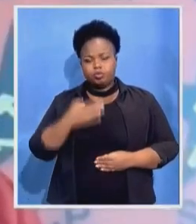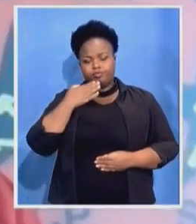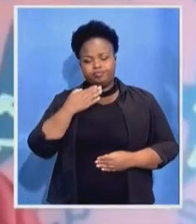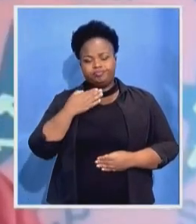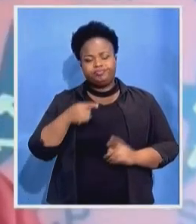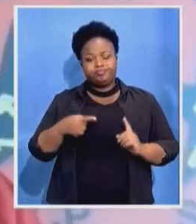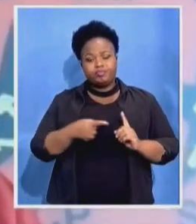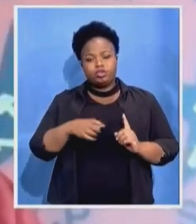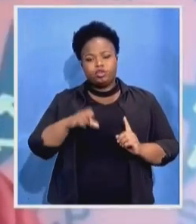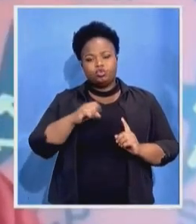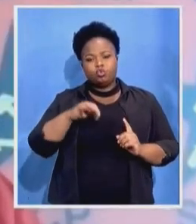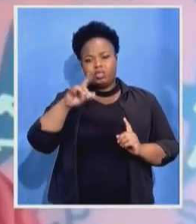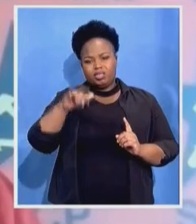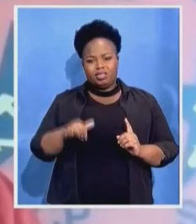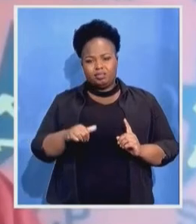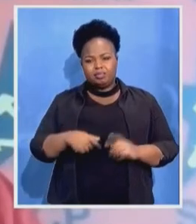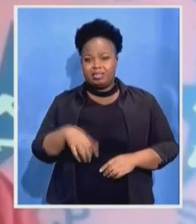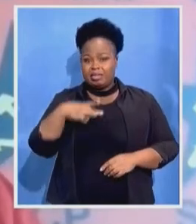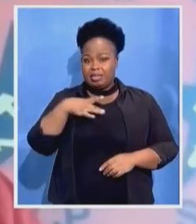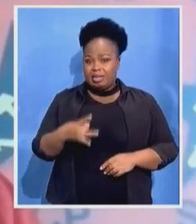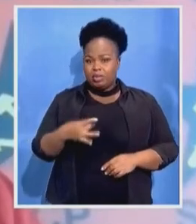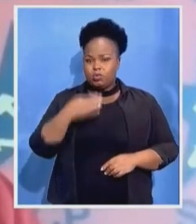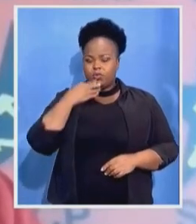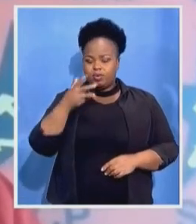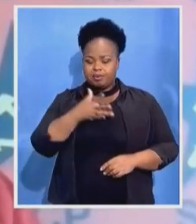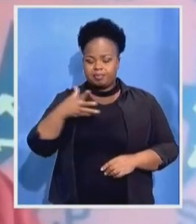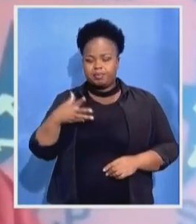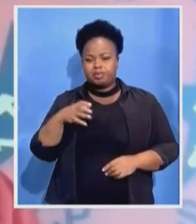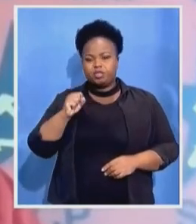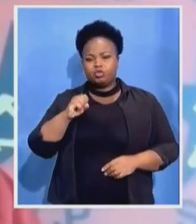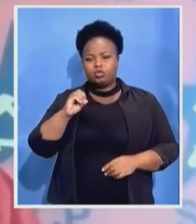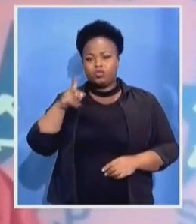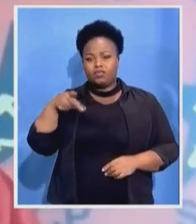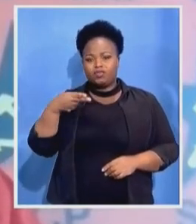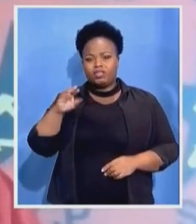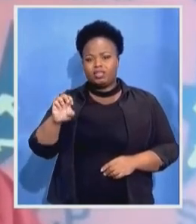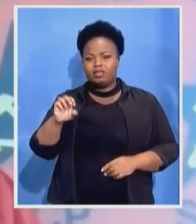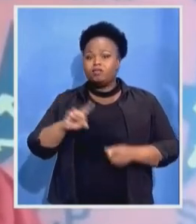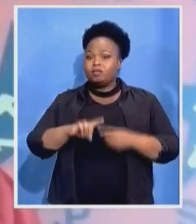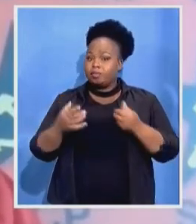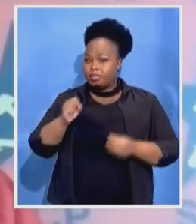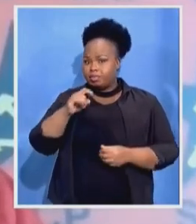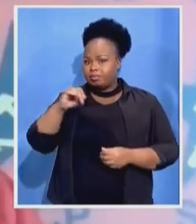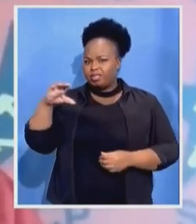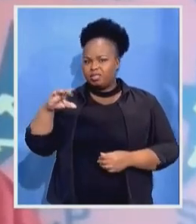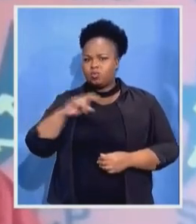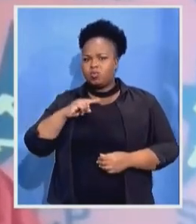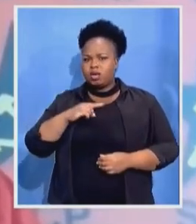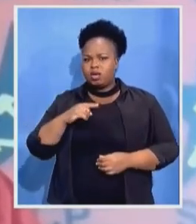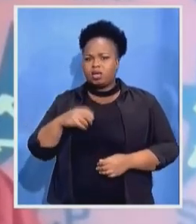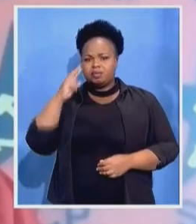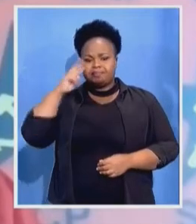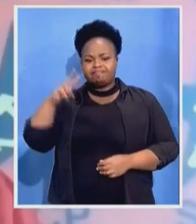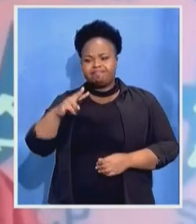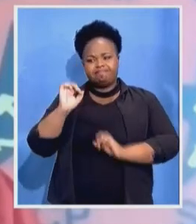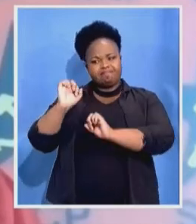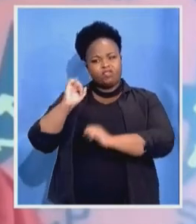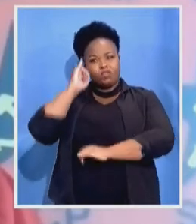Mesof Mukwena at the SABC is the international perspective loaded in those